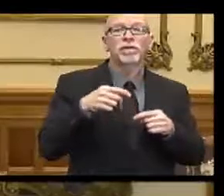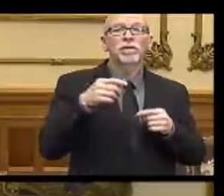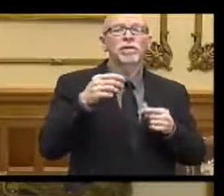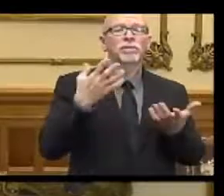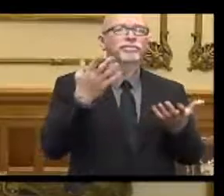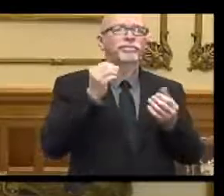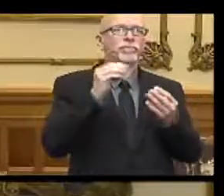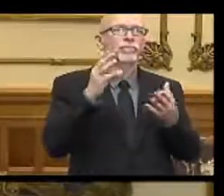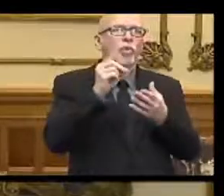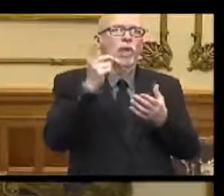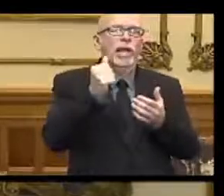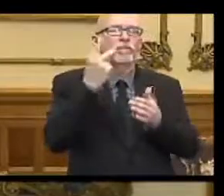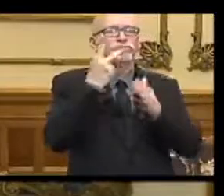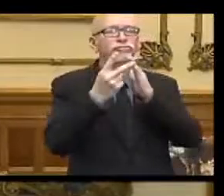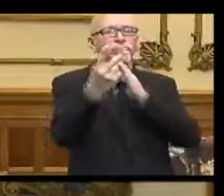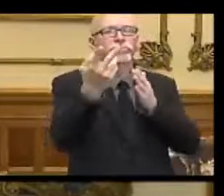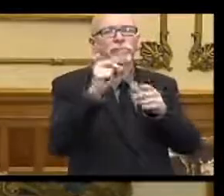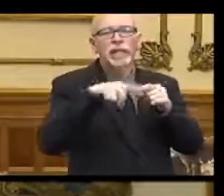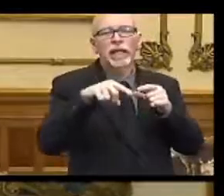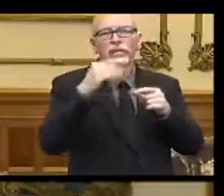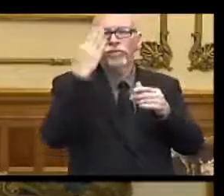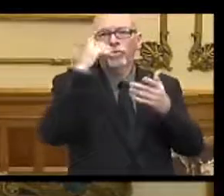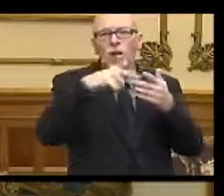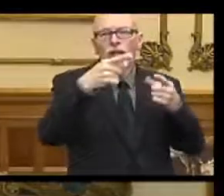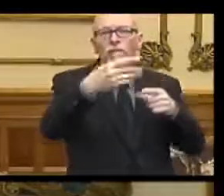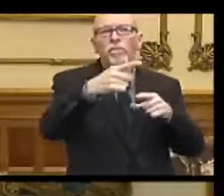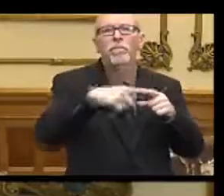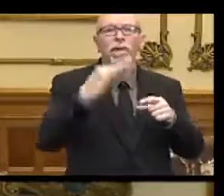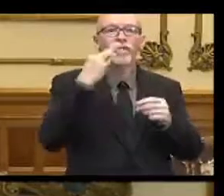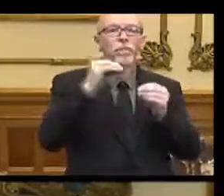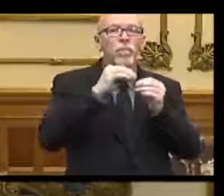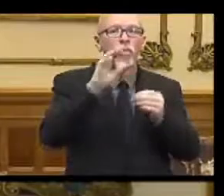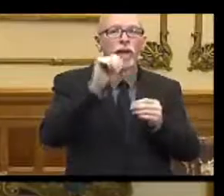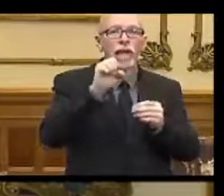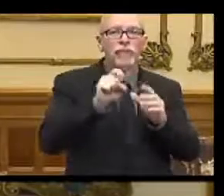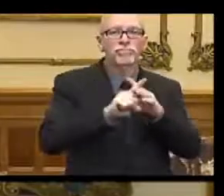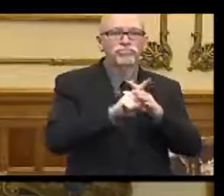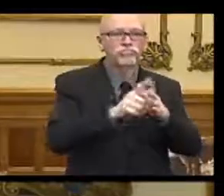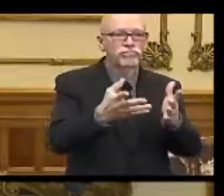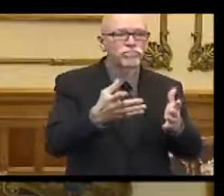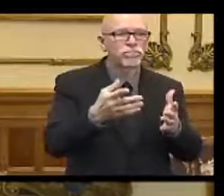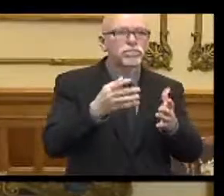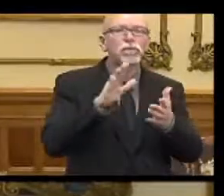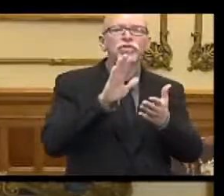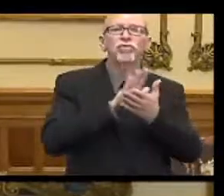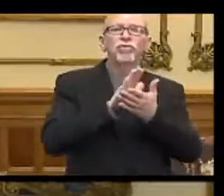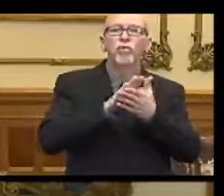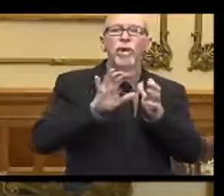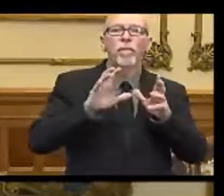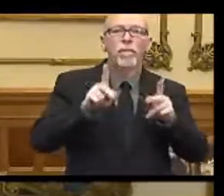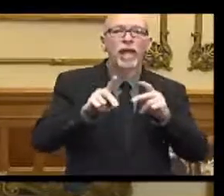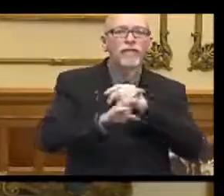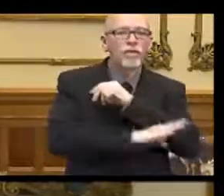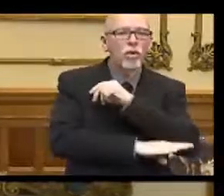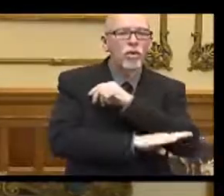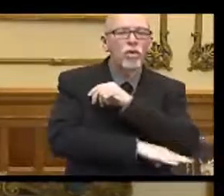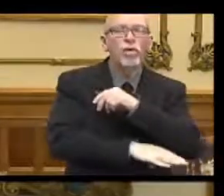can see the future, but when there are more cases maybe coming together, when it's schools back in session in the